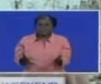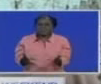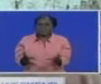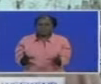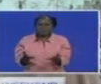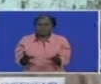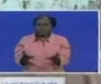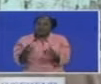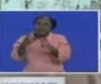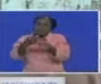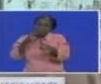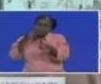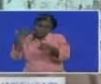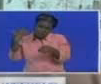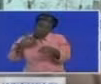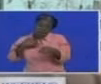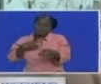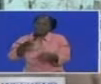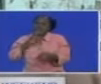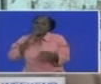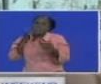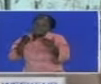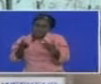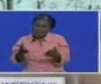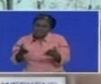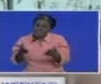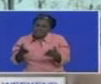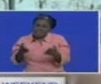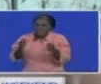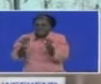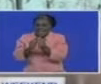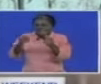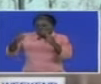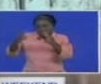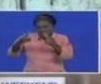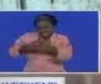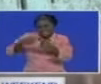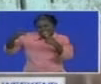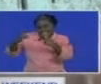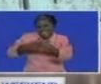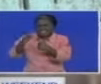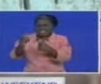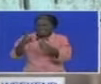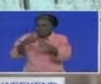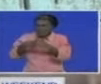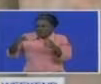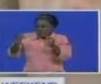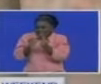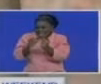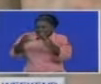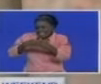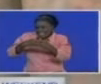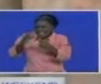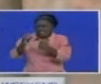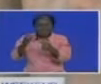Tagu tulikuwa na maji huku iki to 80s. Tagu 80s hatujawahi pata maji.